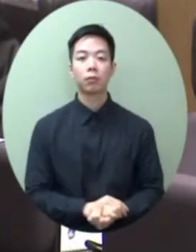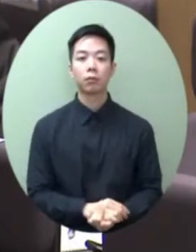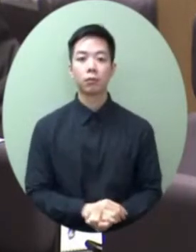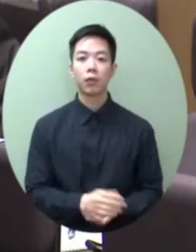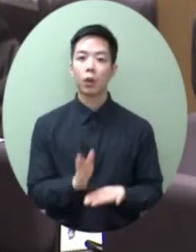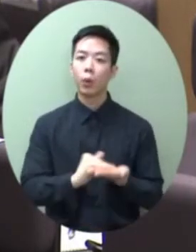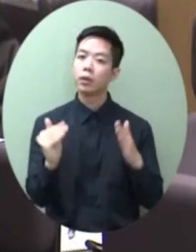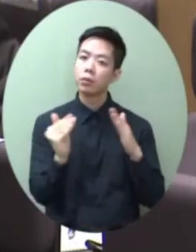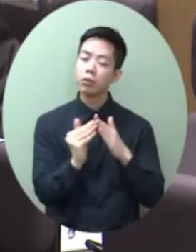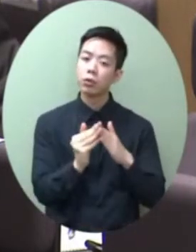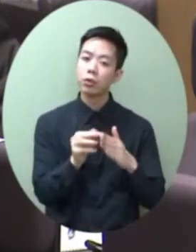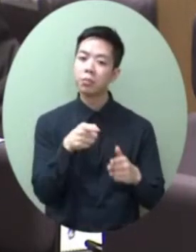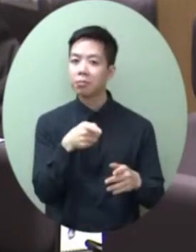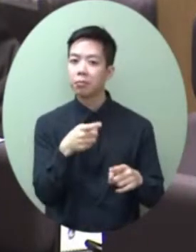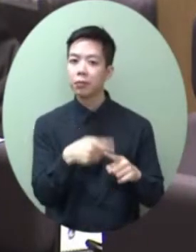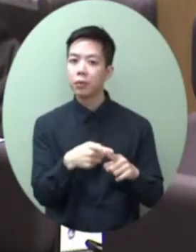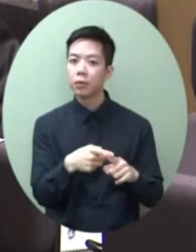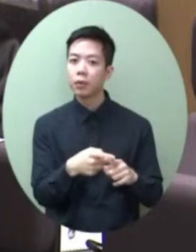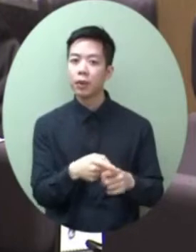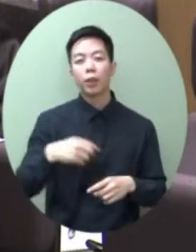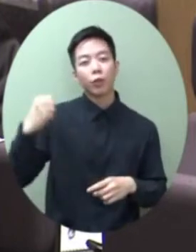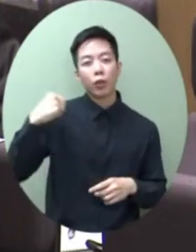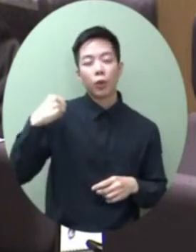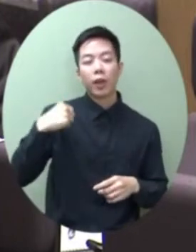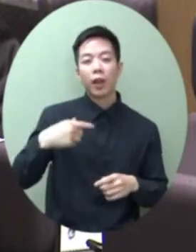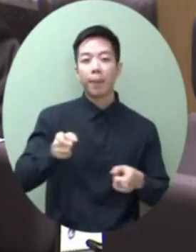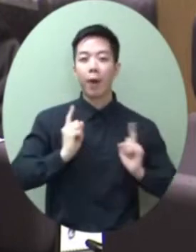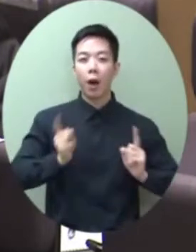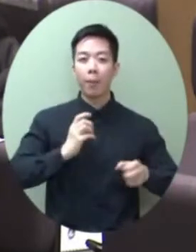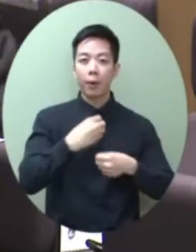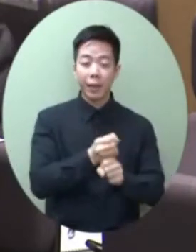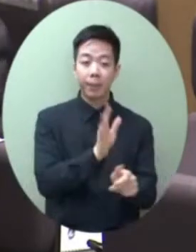compulsory testing. So I'd like to ask the Department of Health, would you